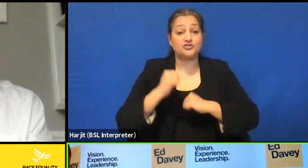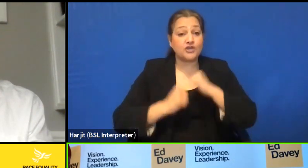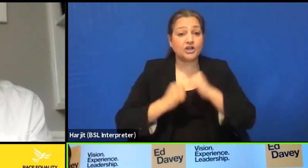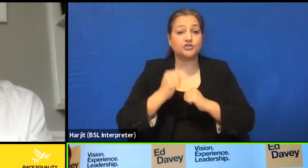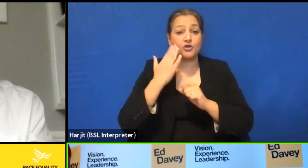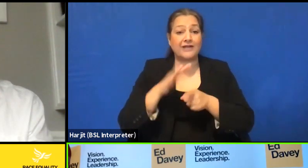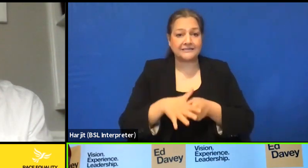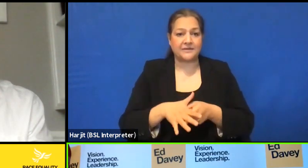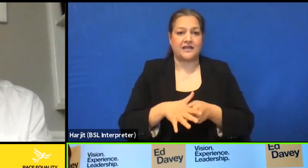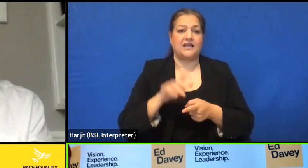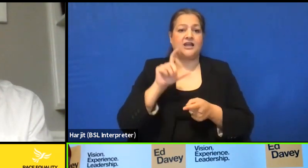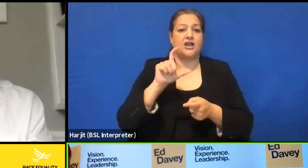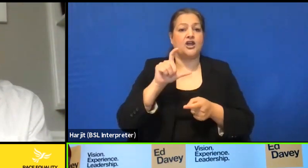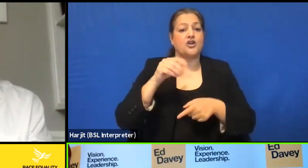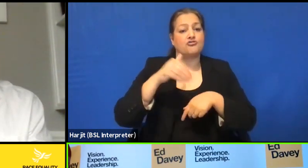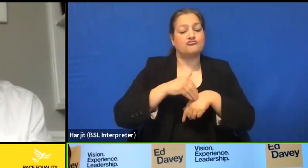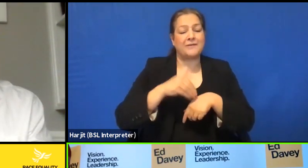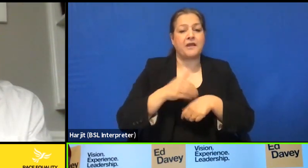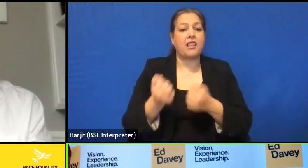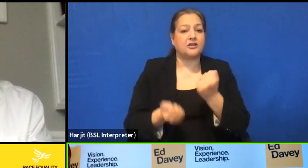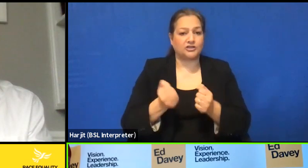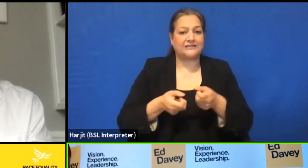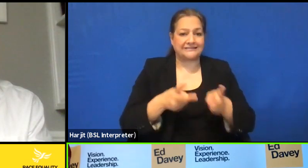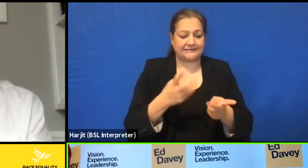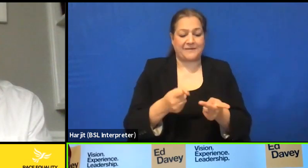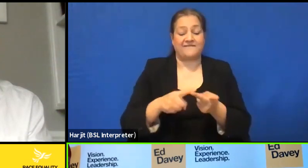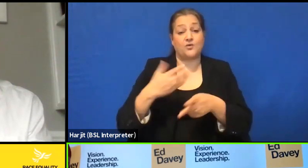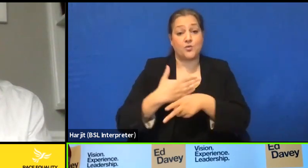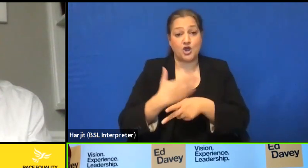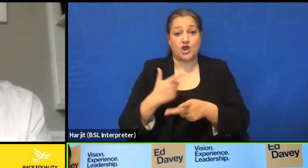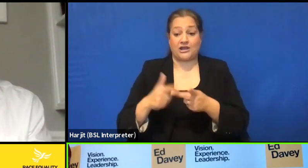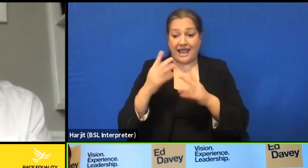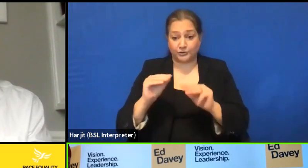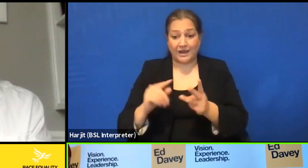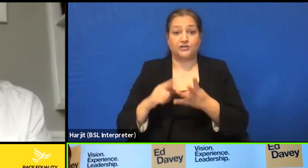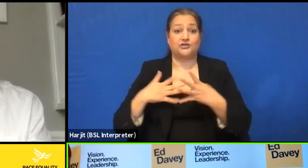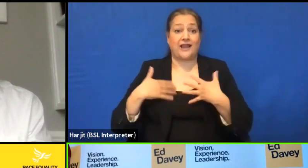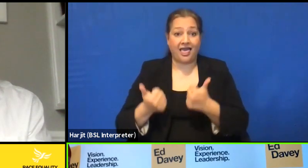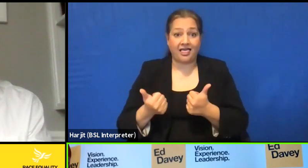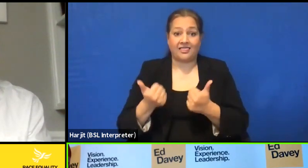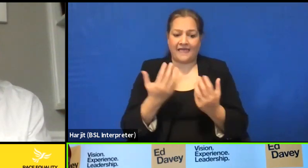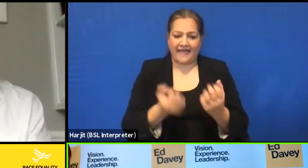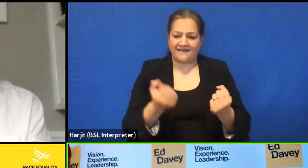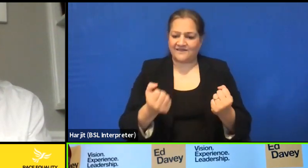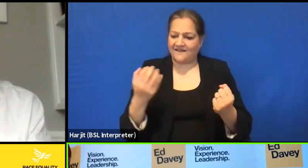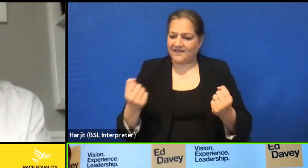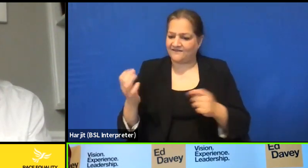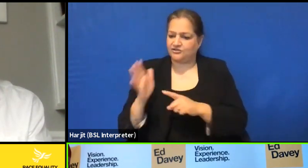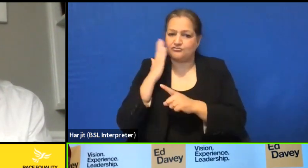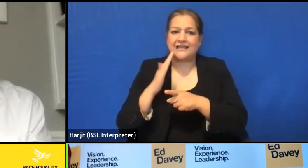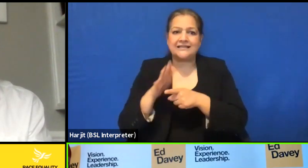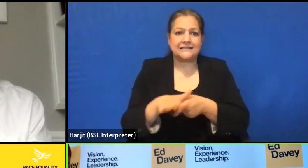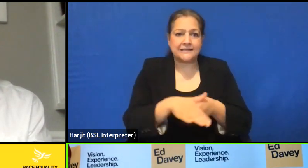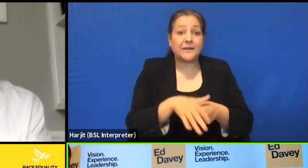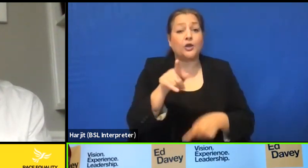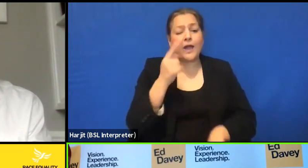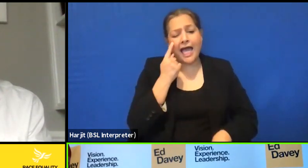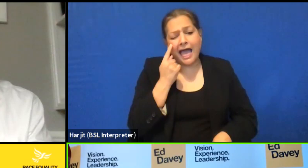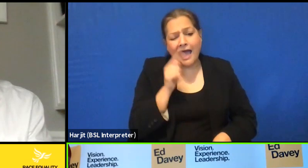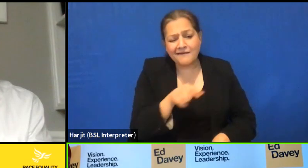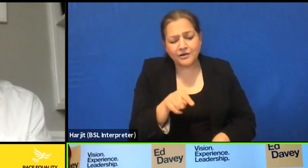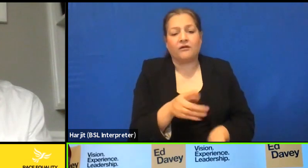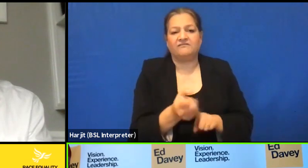system. I think it's at work. I think it's in the education, the health system. Frankly, just look at it and you'll find it.